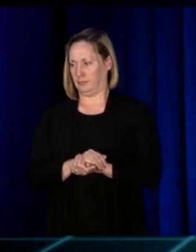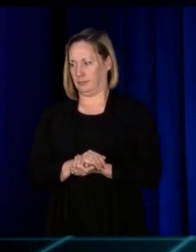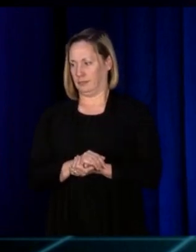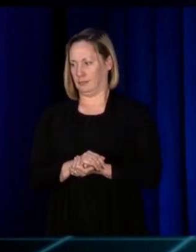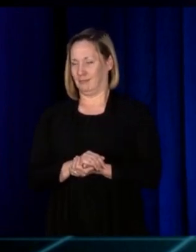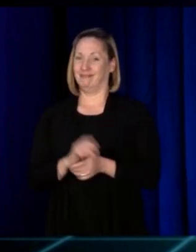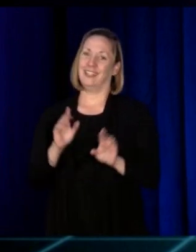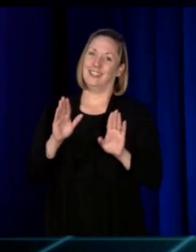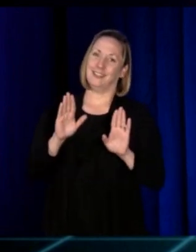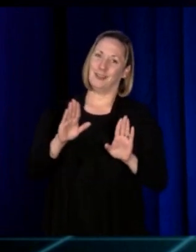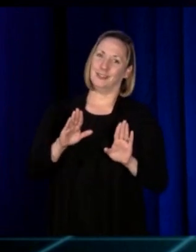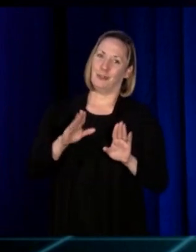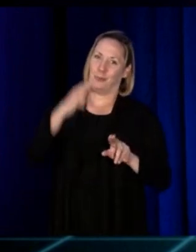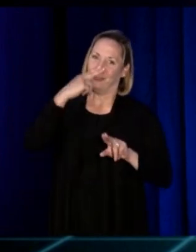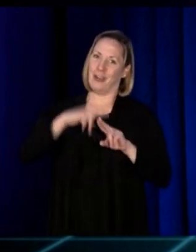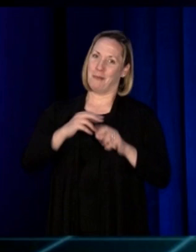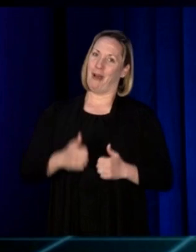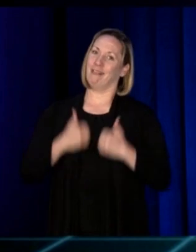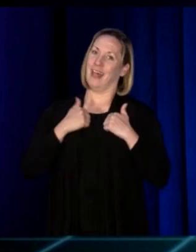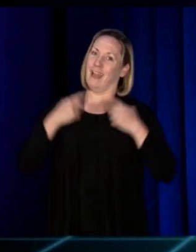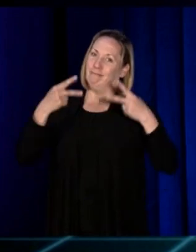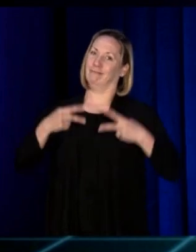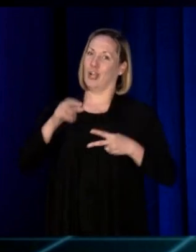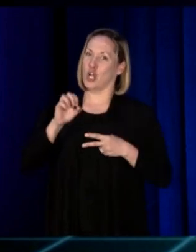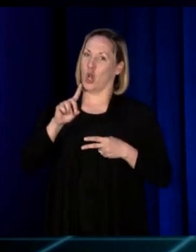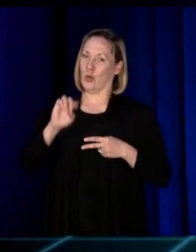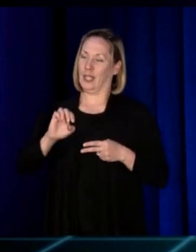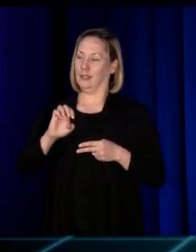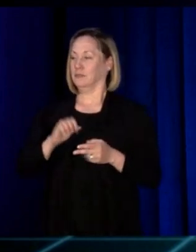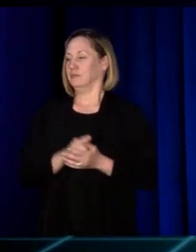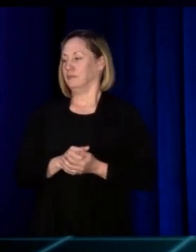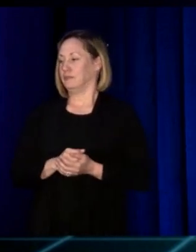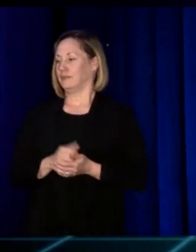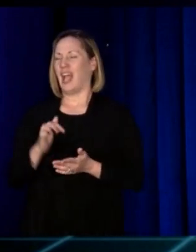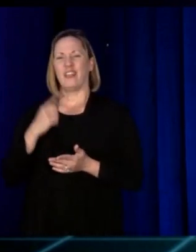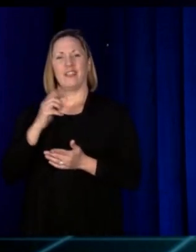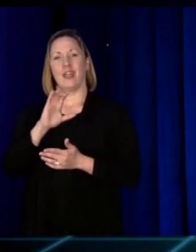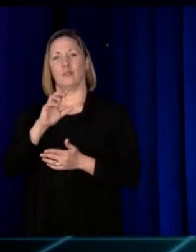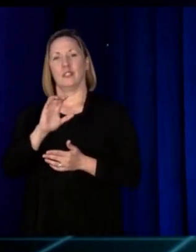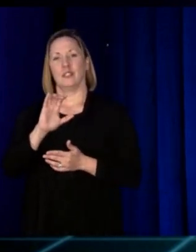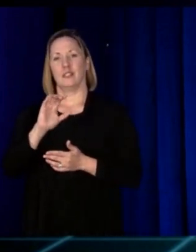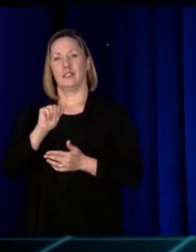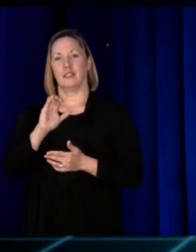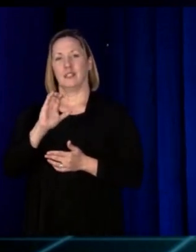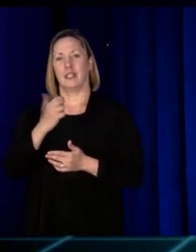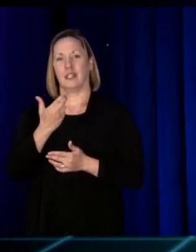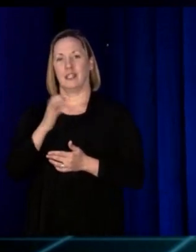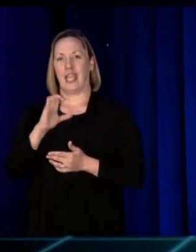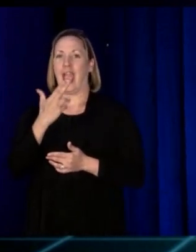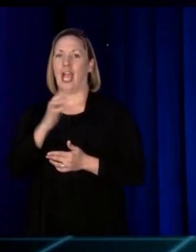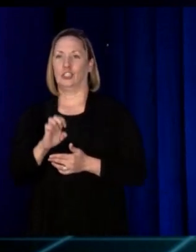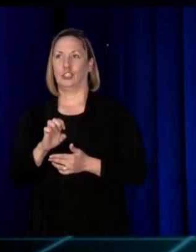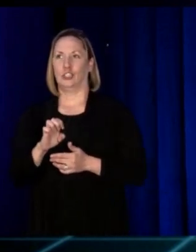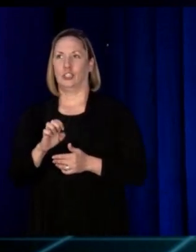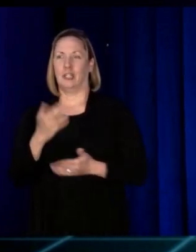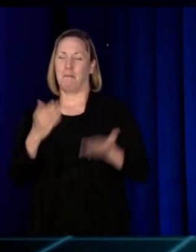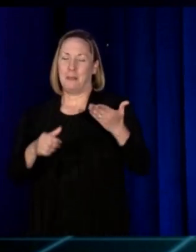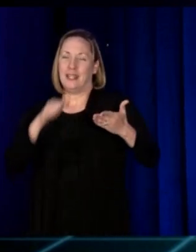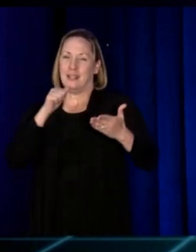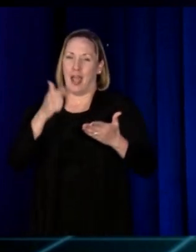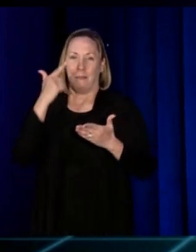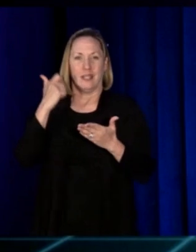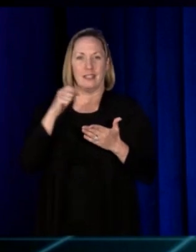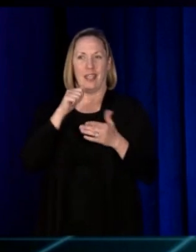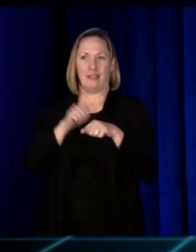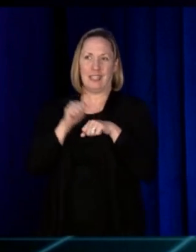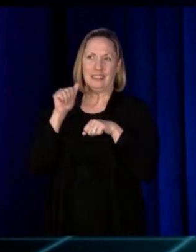what's fun about live coding. I thought that was going to cache. Maybe not because I haven't